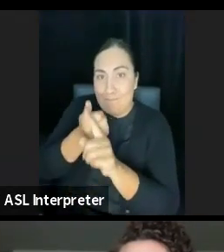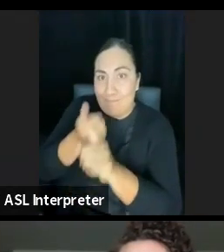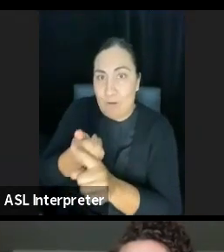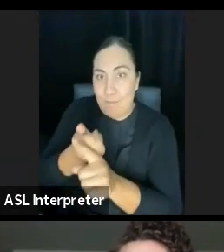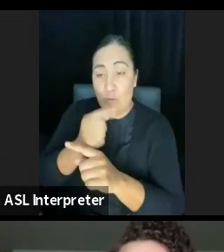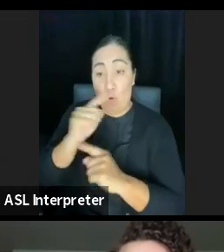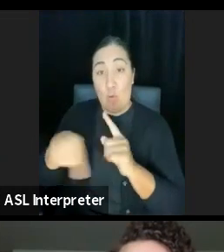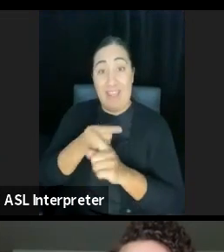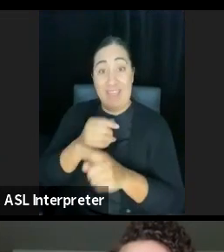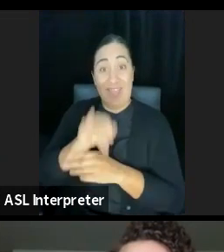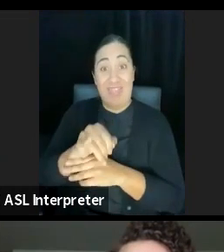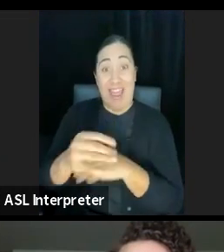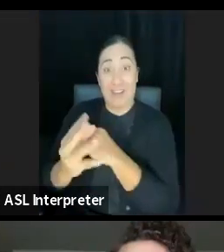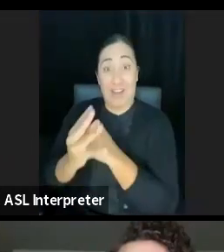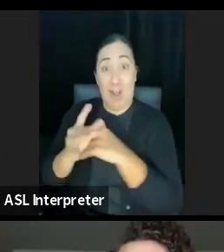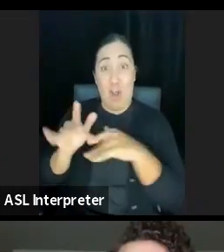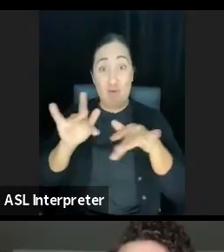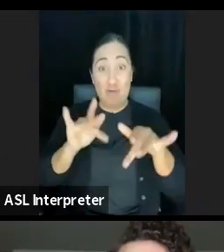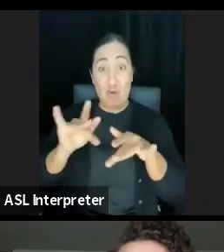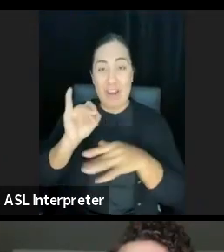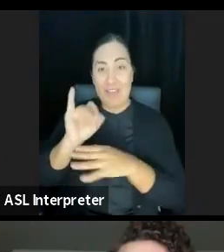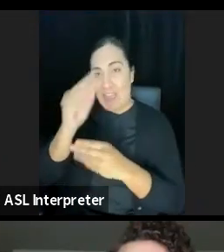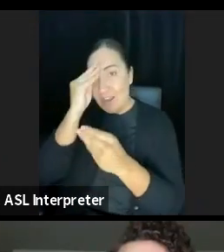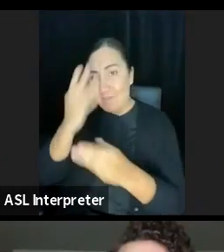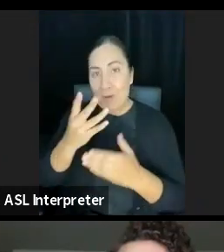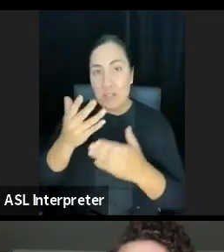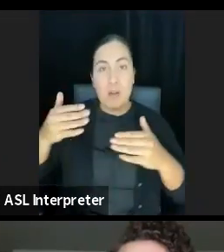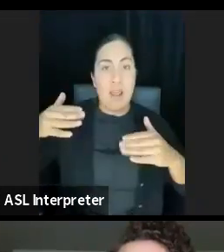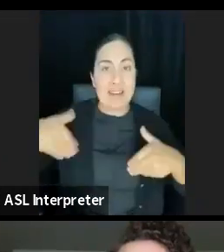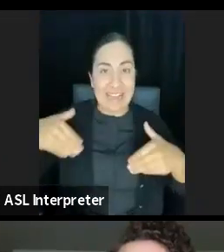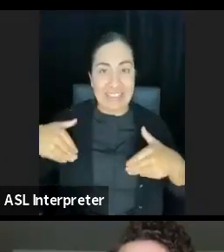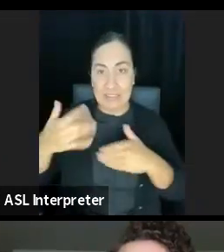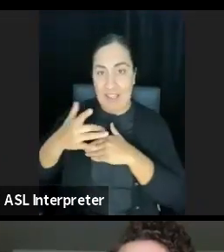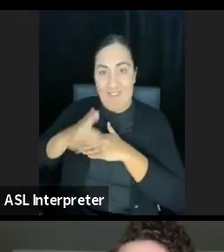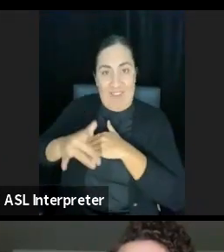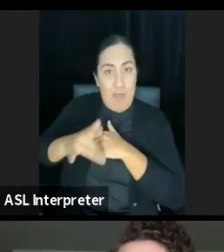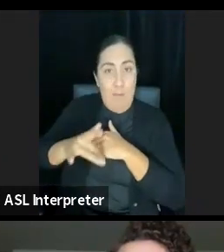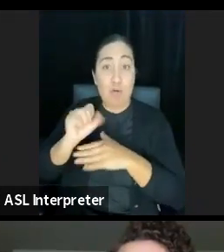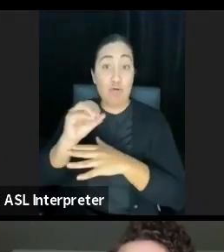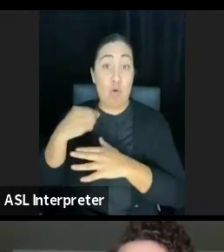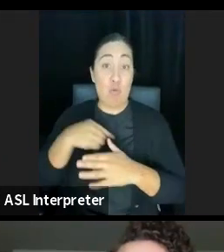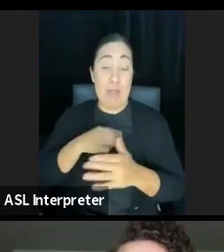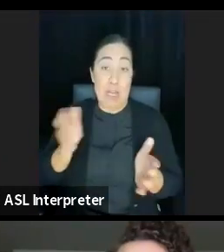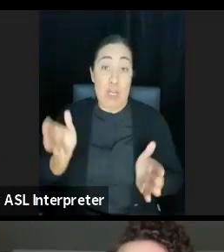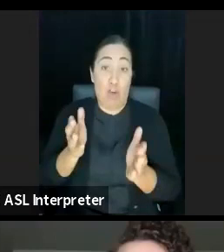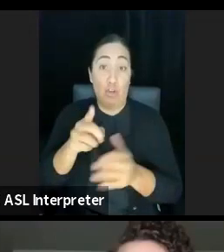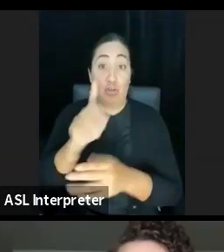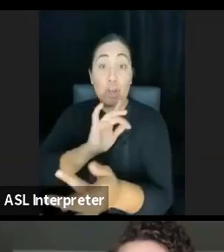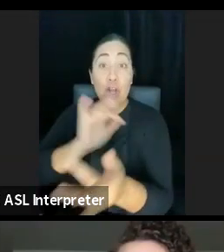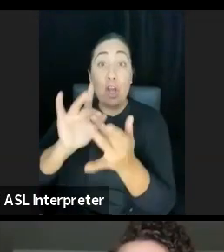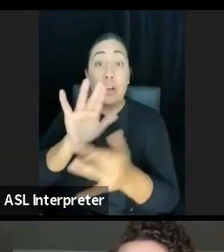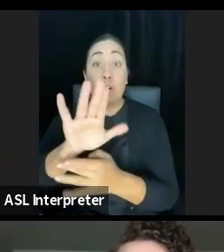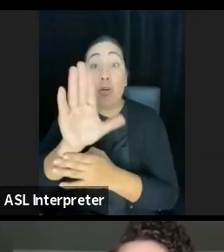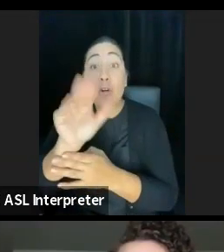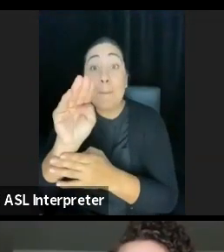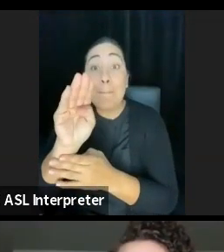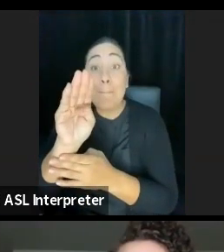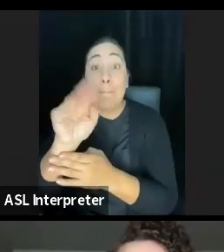was recorded, that information was not yet available. So we encourage you to contact your bank